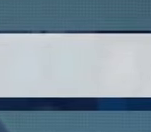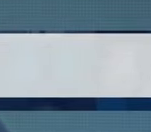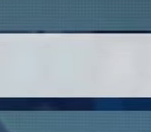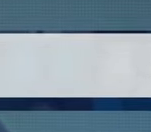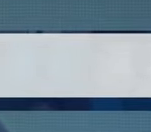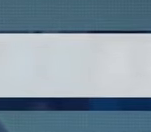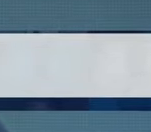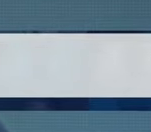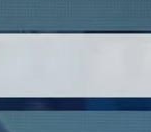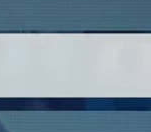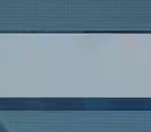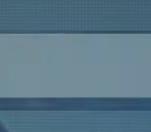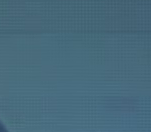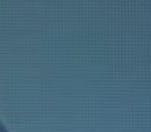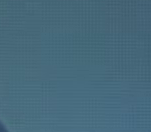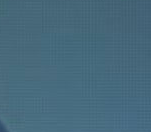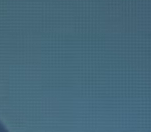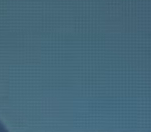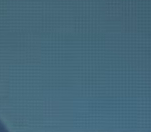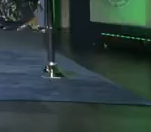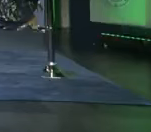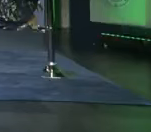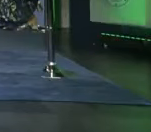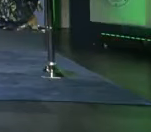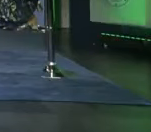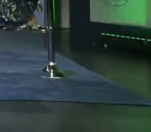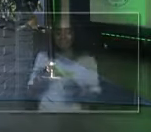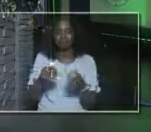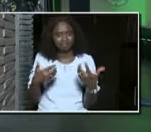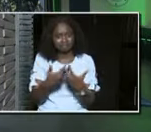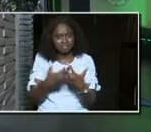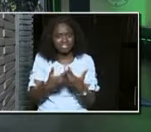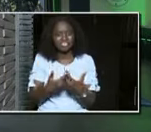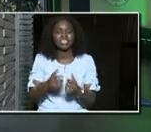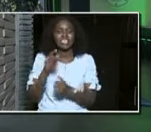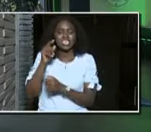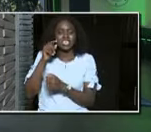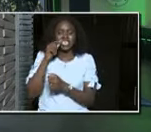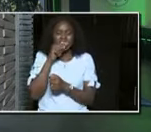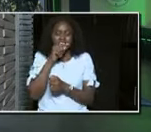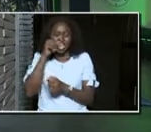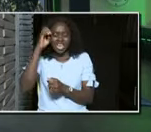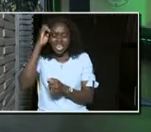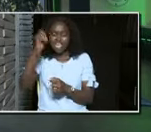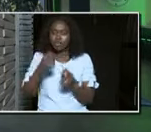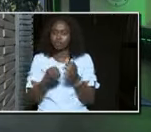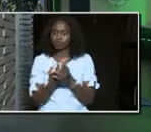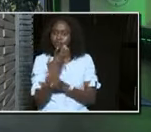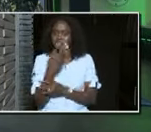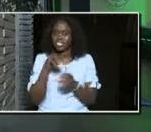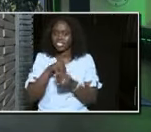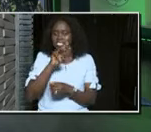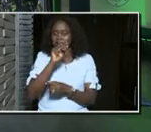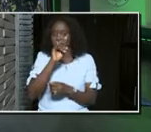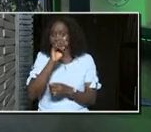mate, I mean, he grew up in Mina. He started his church in Mina, a Pentecostal, with a father